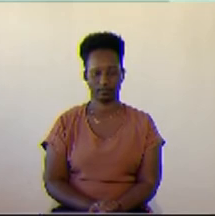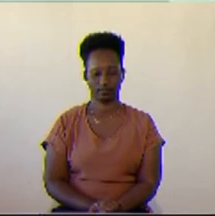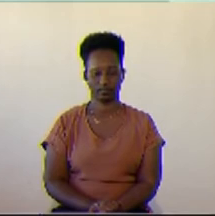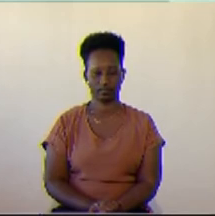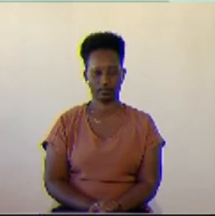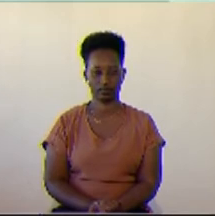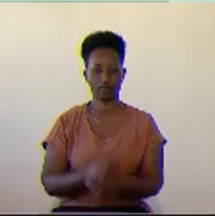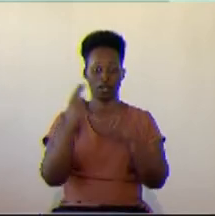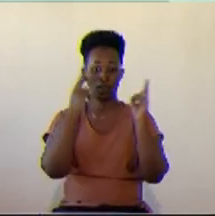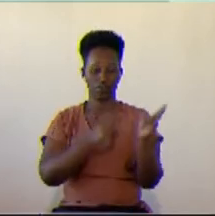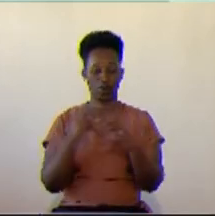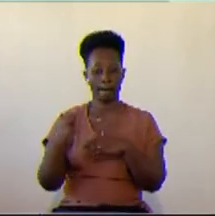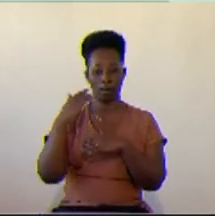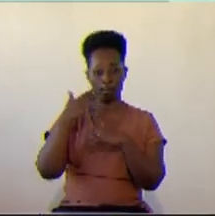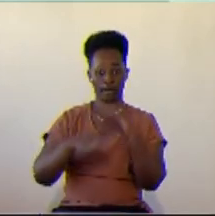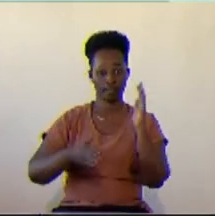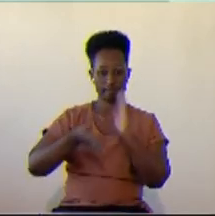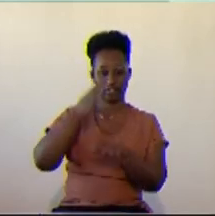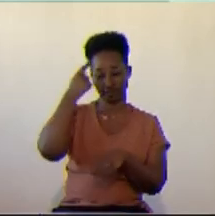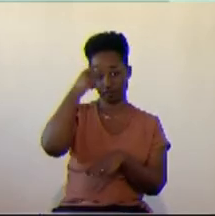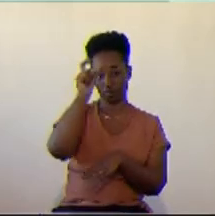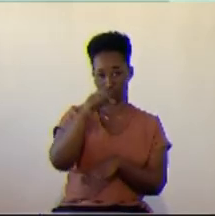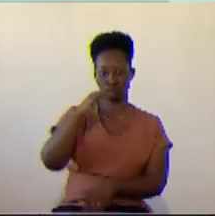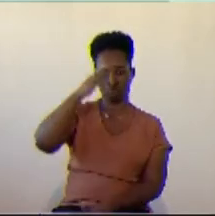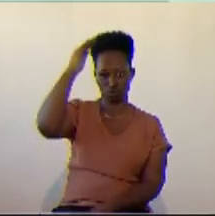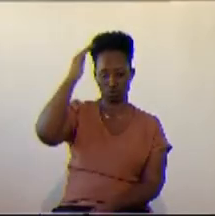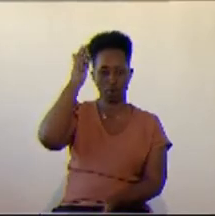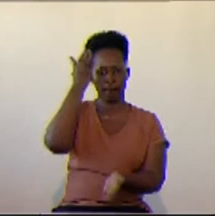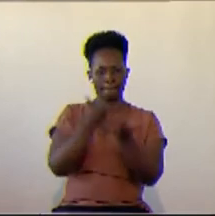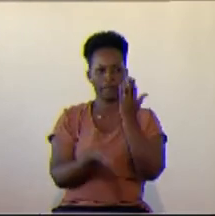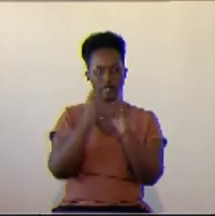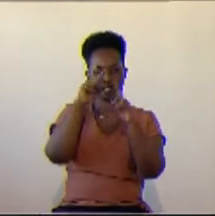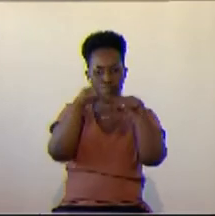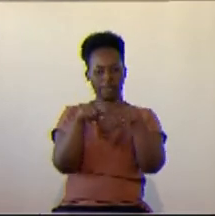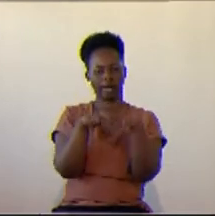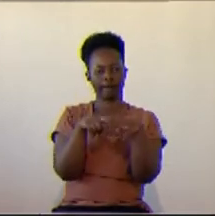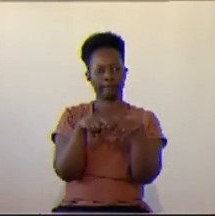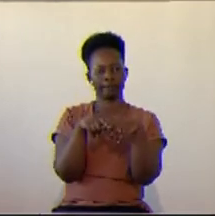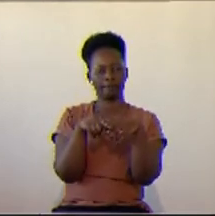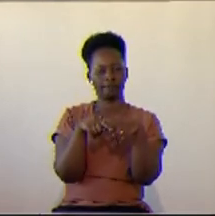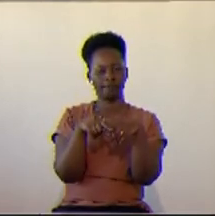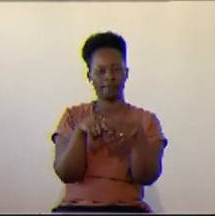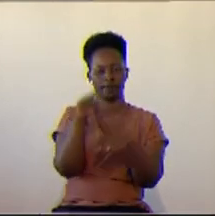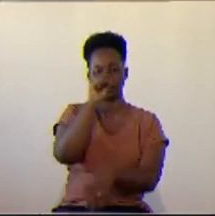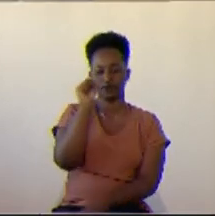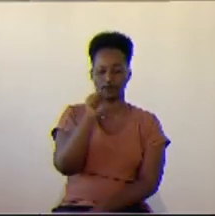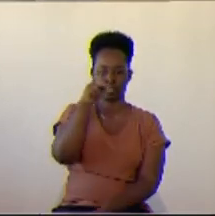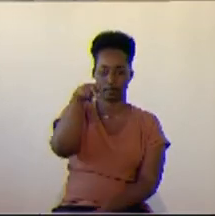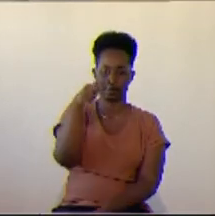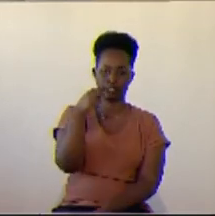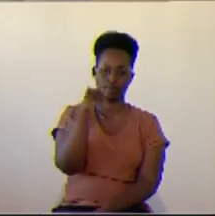the normal blood pressure for an adult measured by a sphygmomanometer